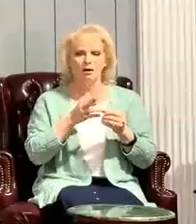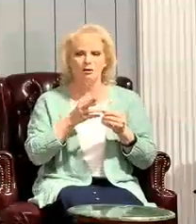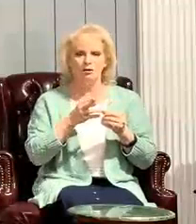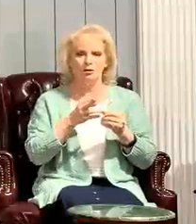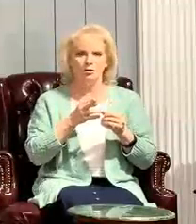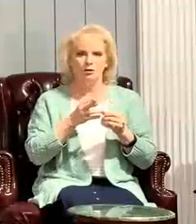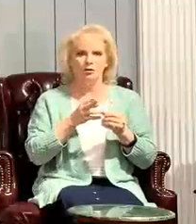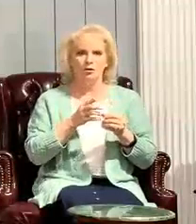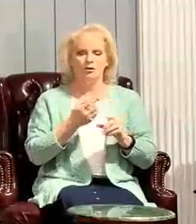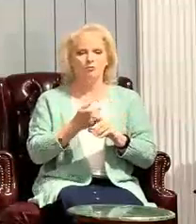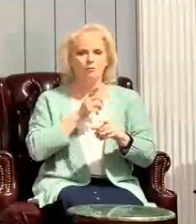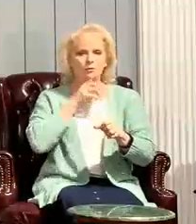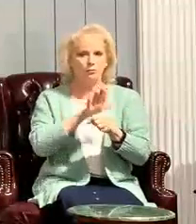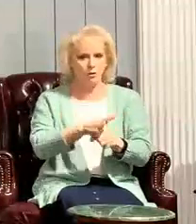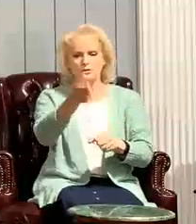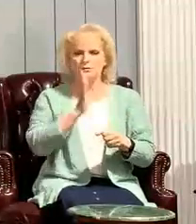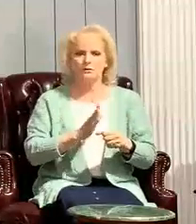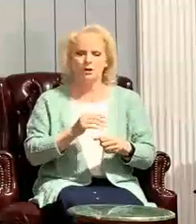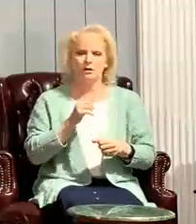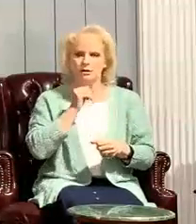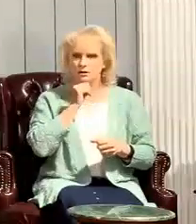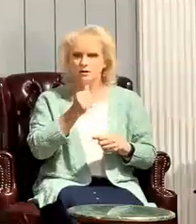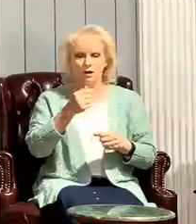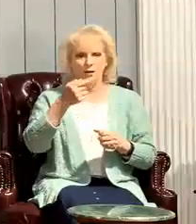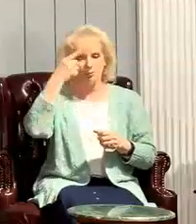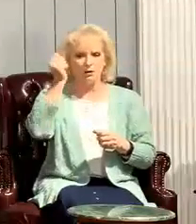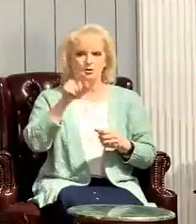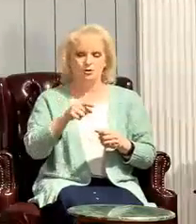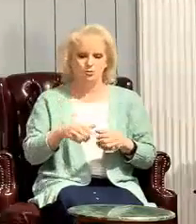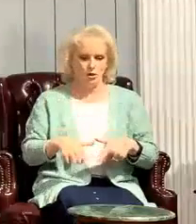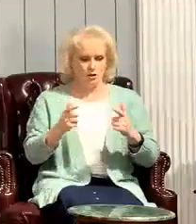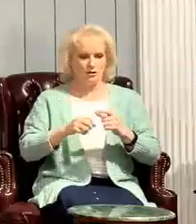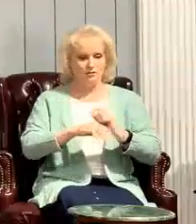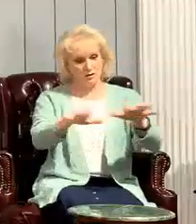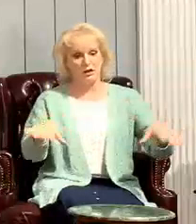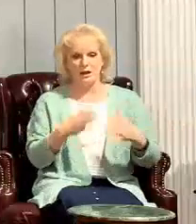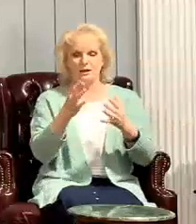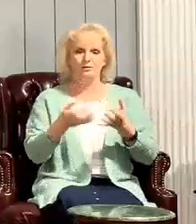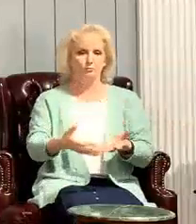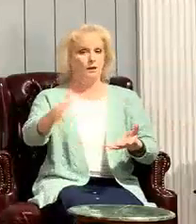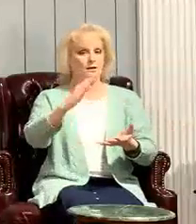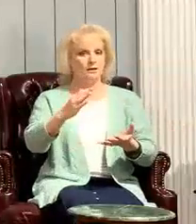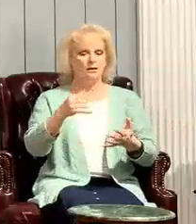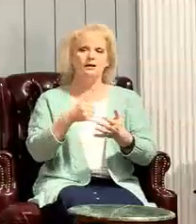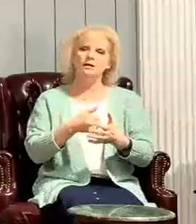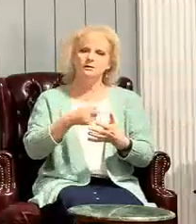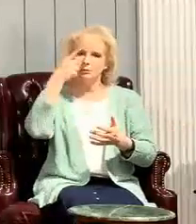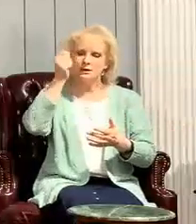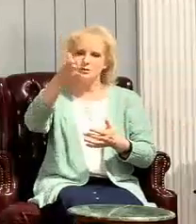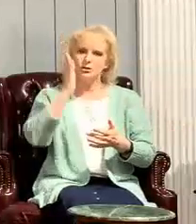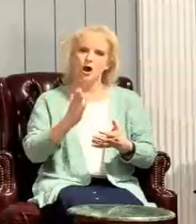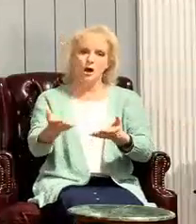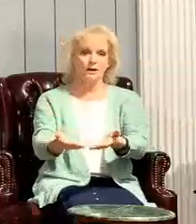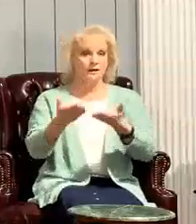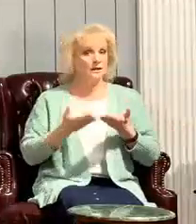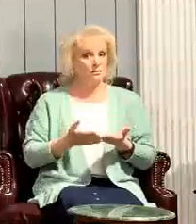are directly from the promises of God. It's not because you live in the land of plenty. It's because of God who gives you plenty. So